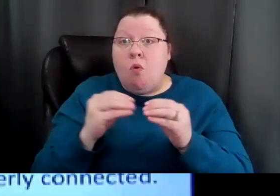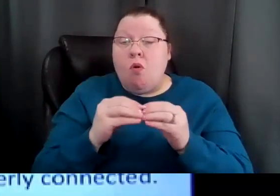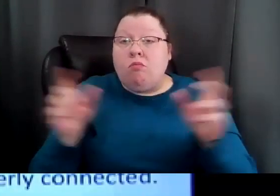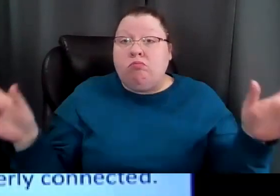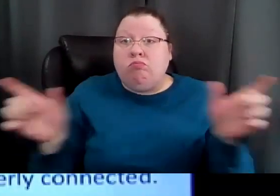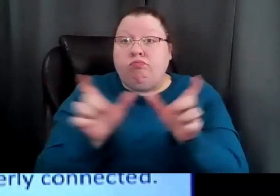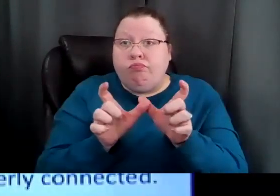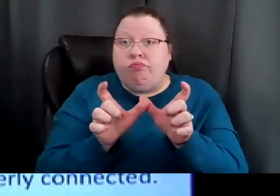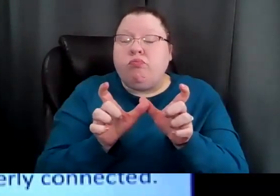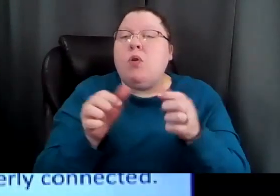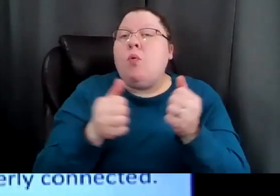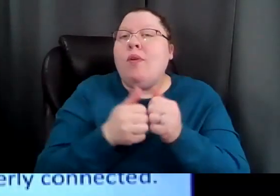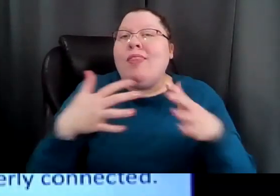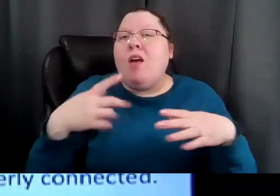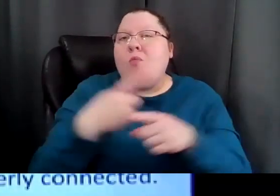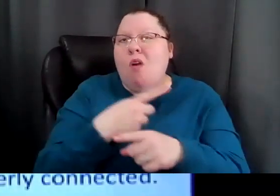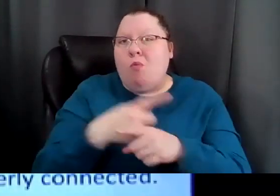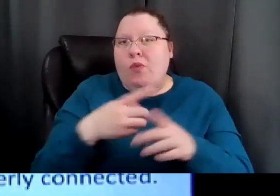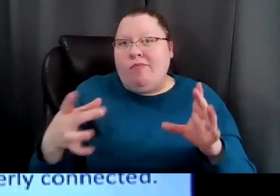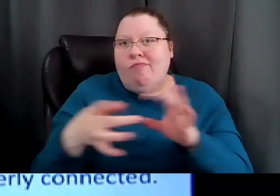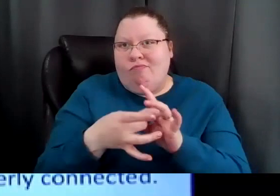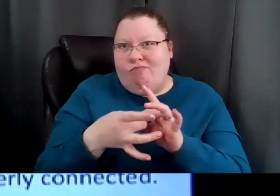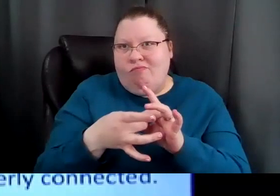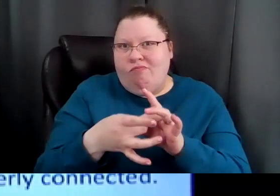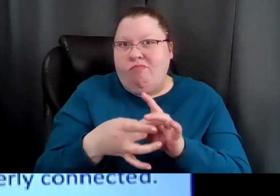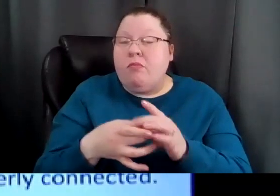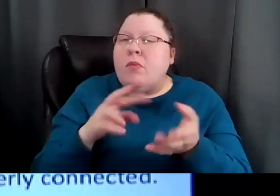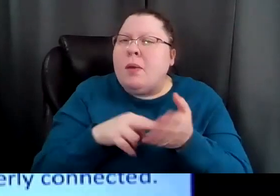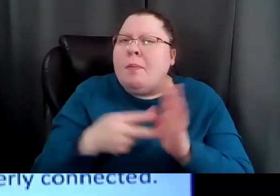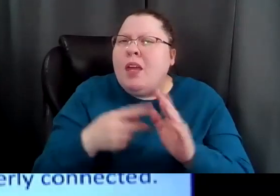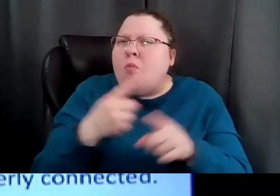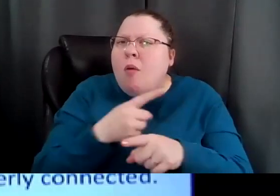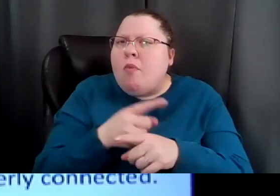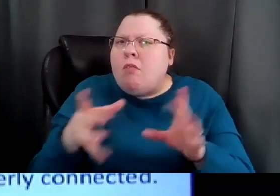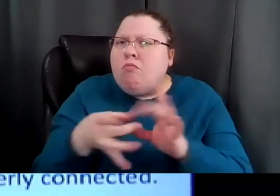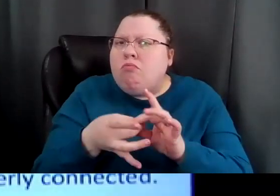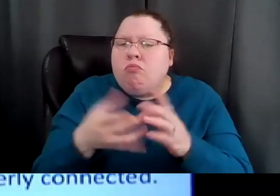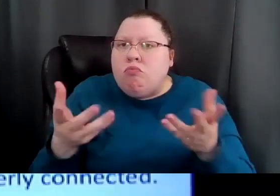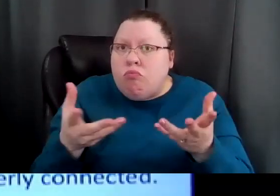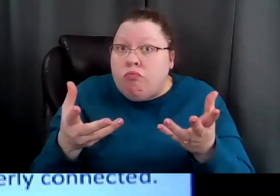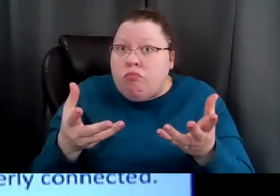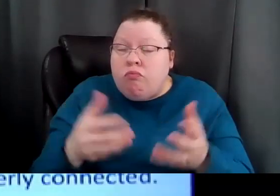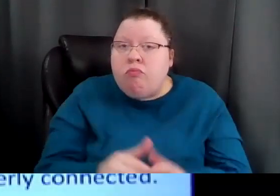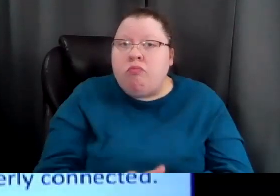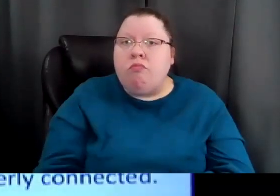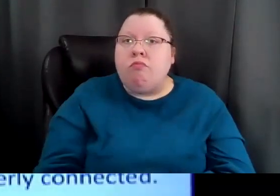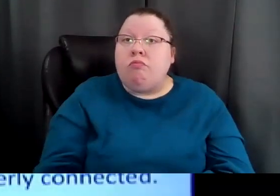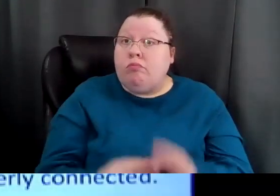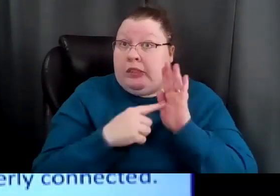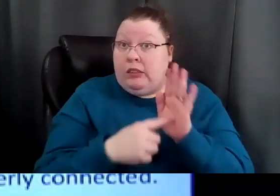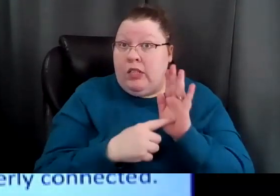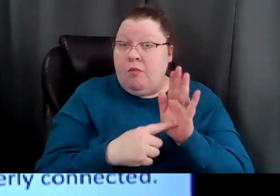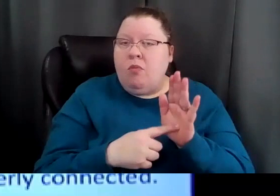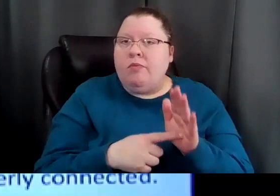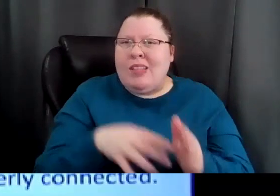together without being properly connected. And what do we mean by properly connected? Here's an